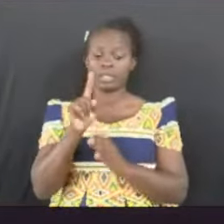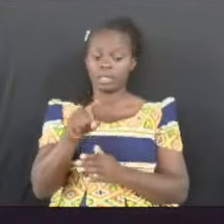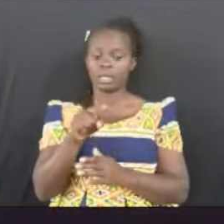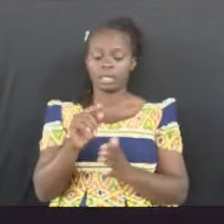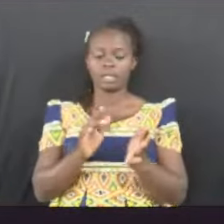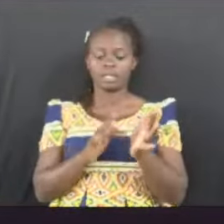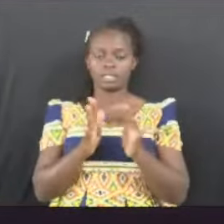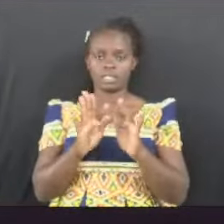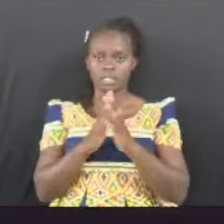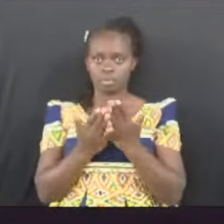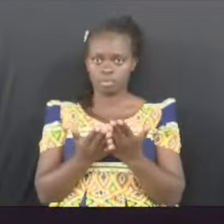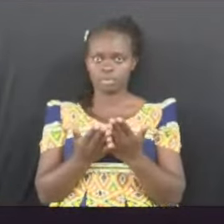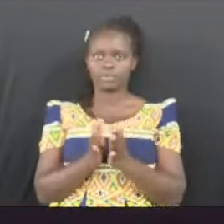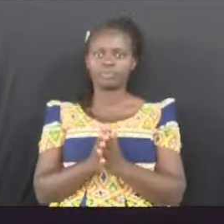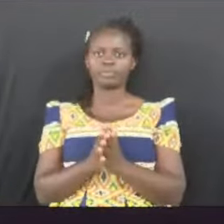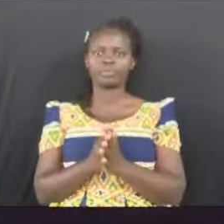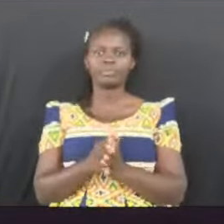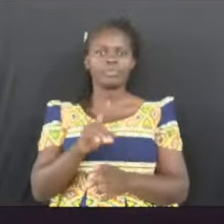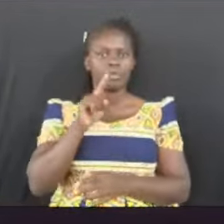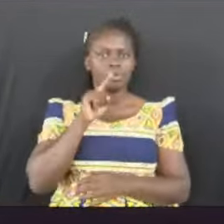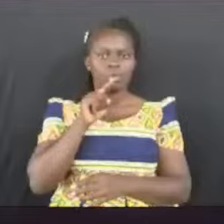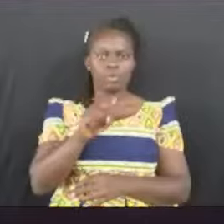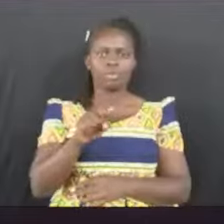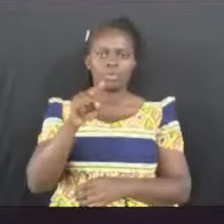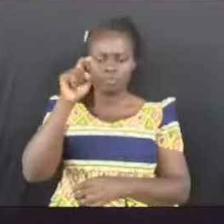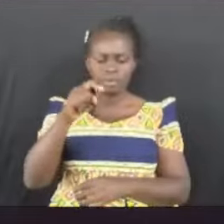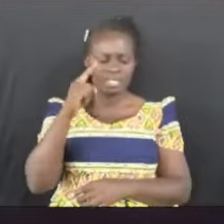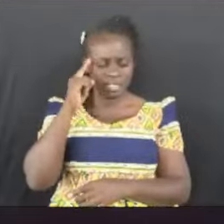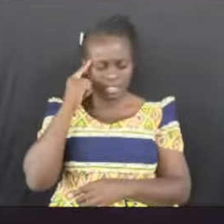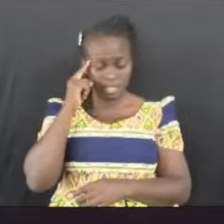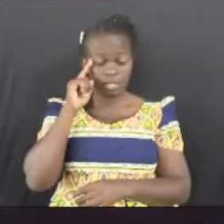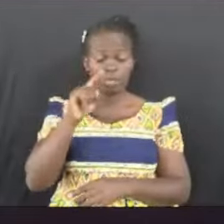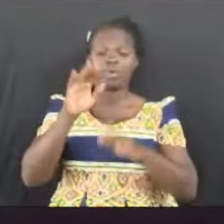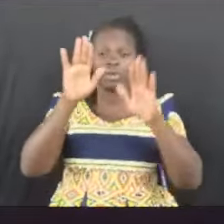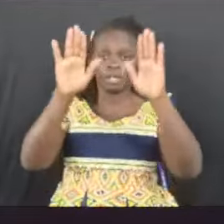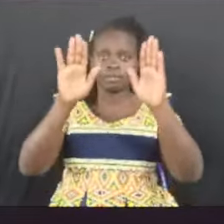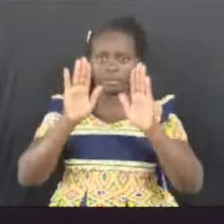people of ill repute, Jesus came and embraced them,